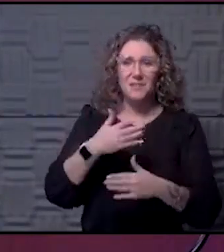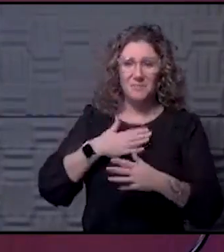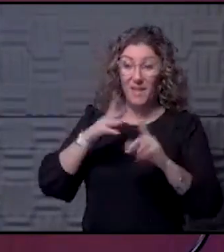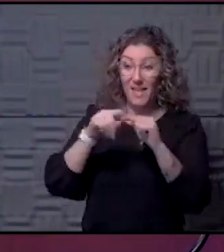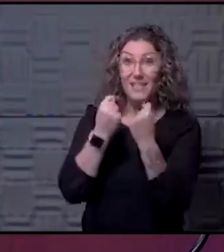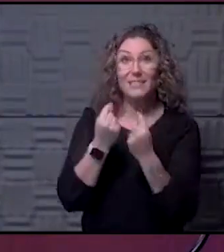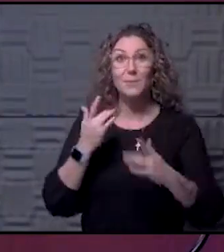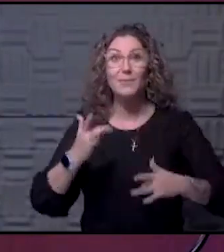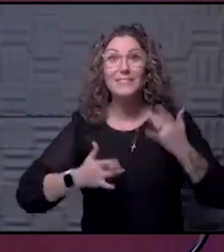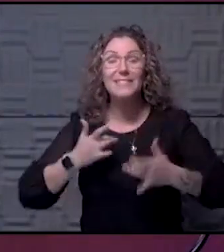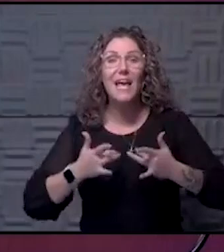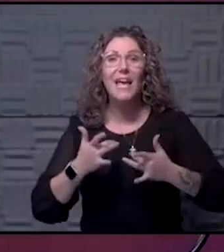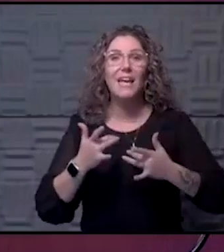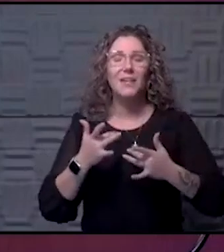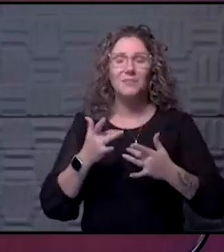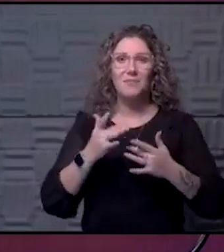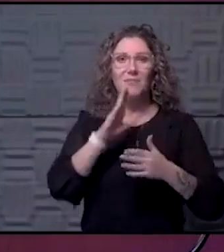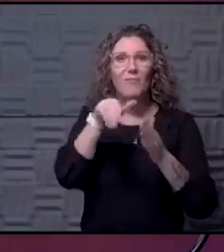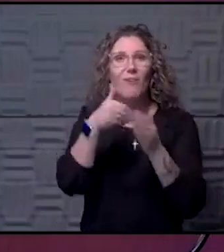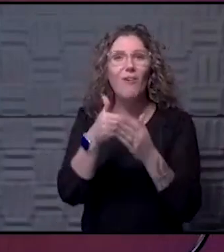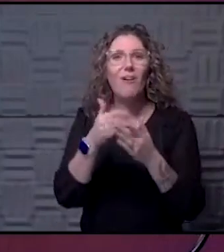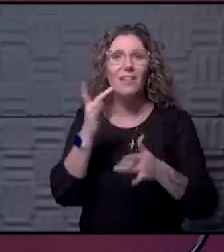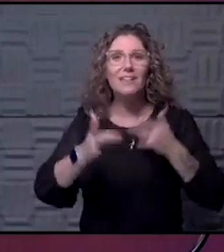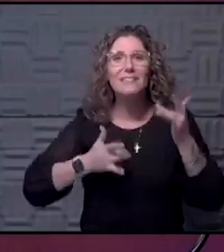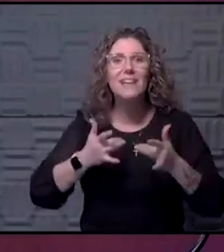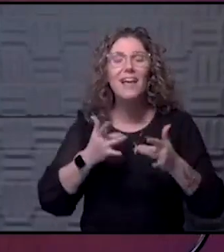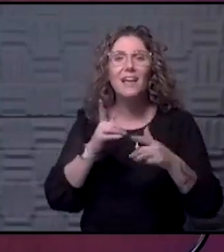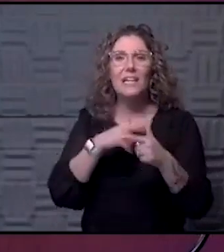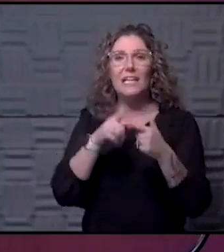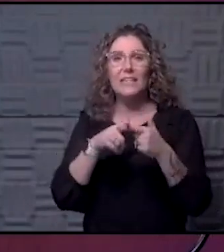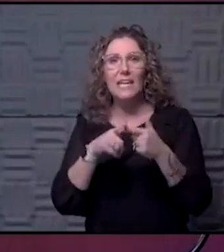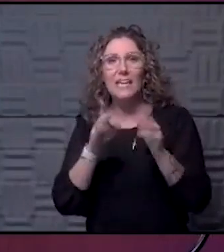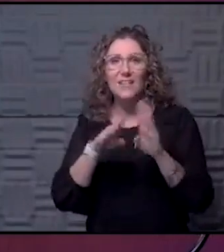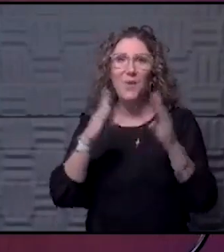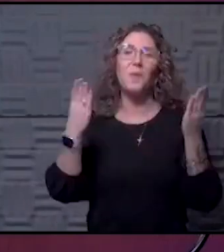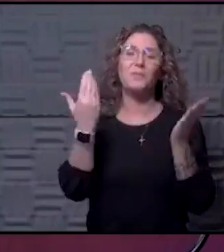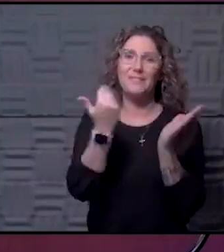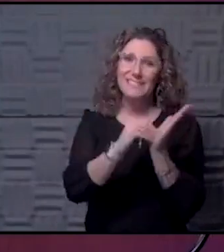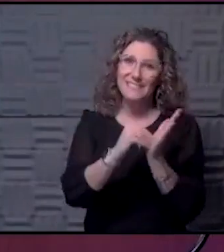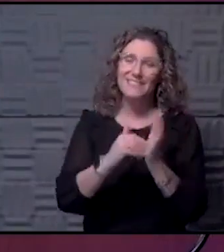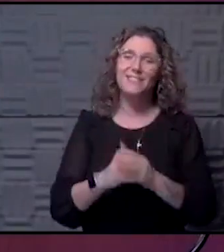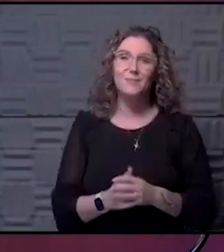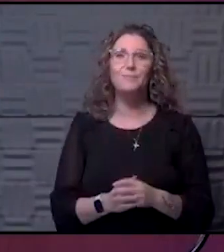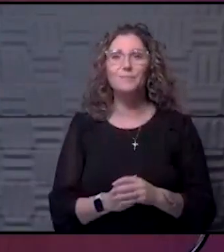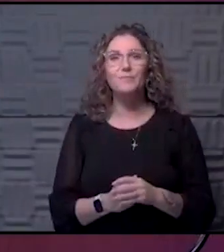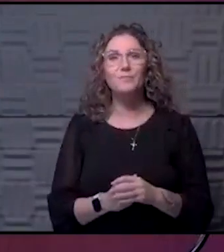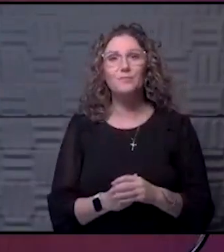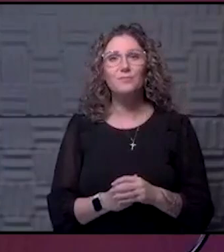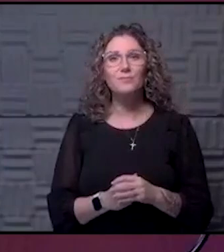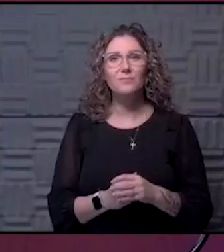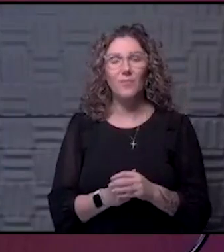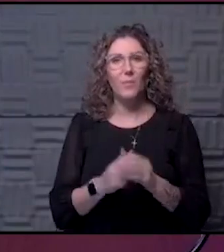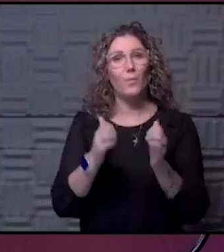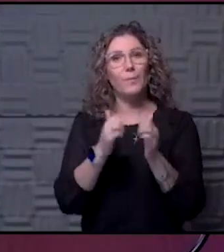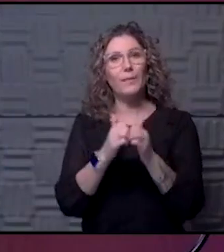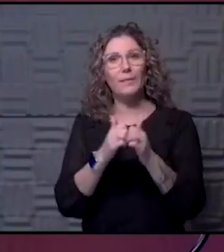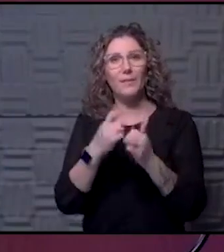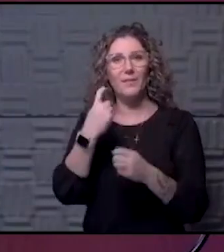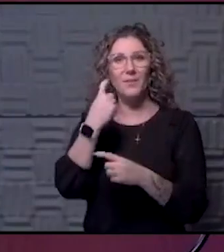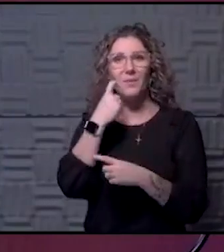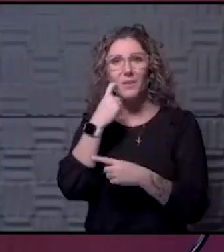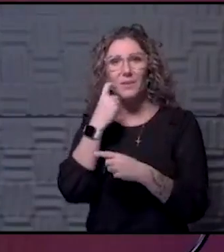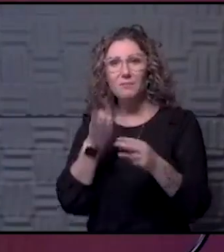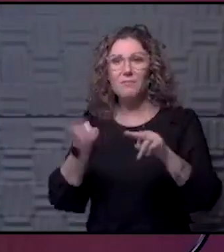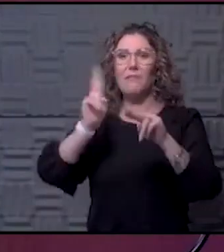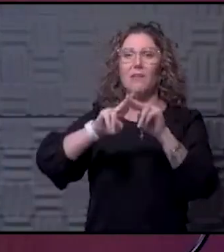gets excited. I think we all get excited. And then inevitably it kind of reopens. And certainly with this last